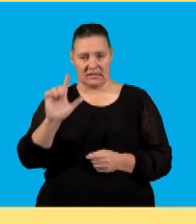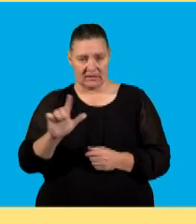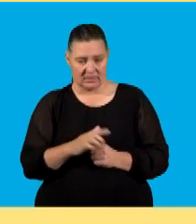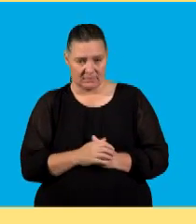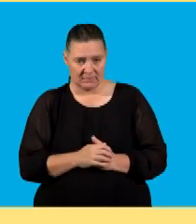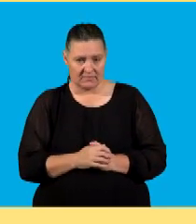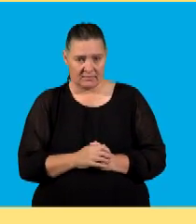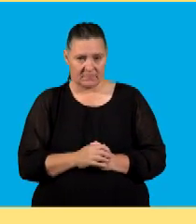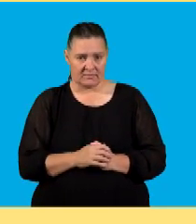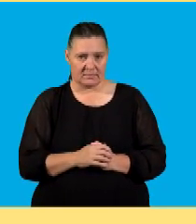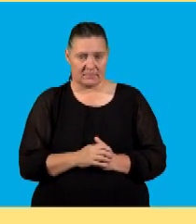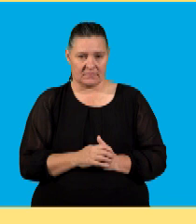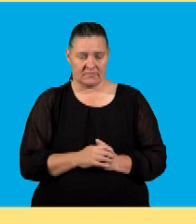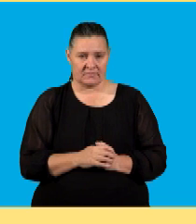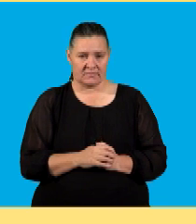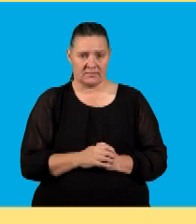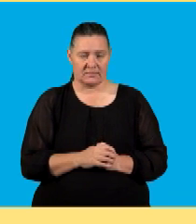5,337.